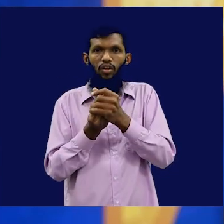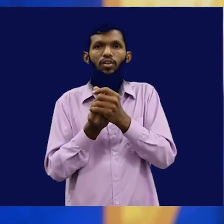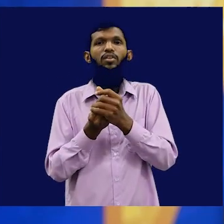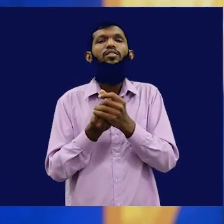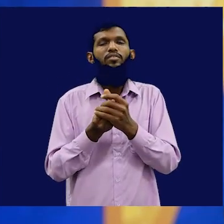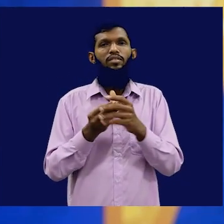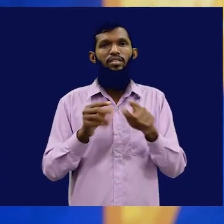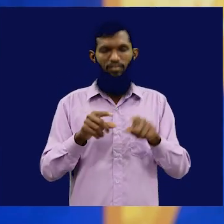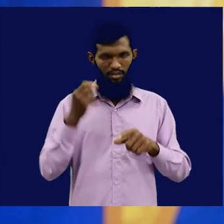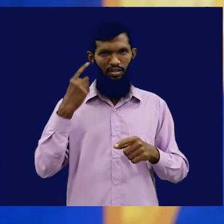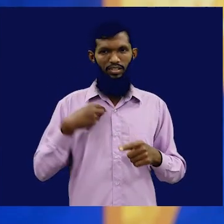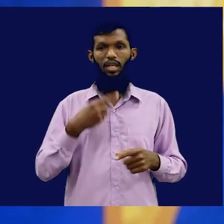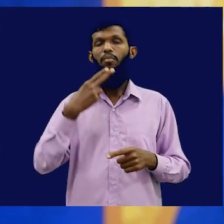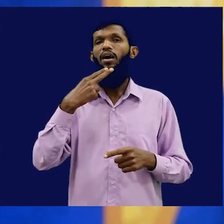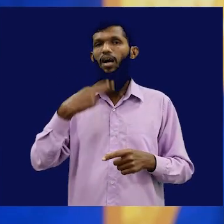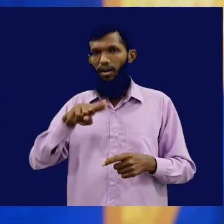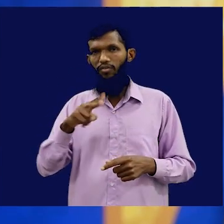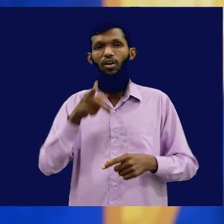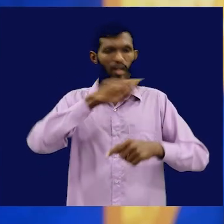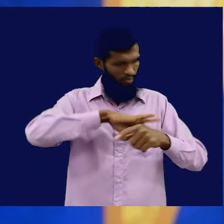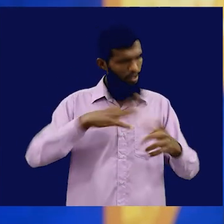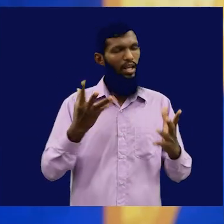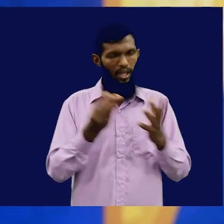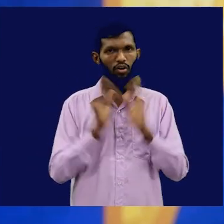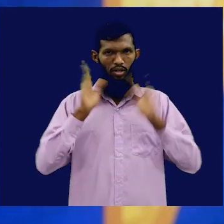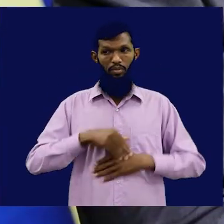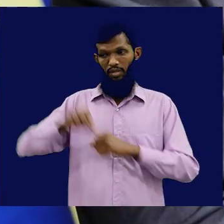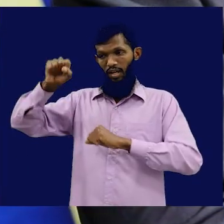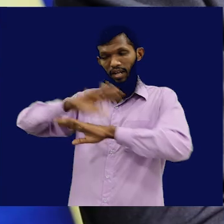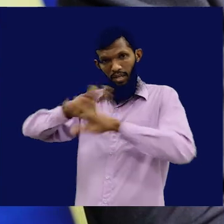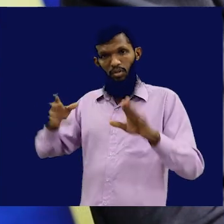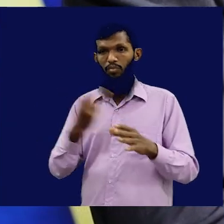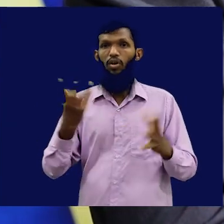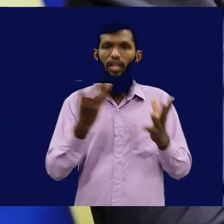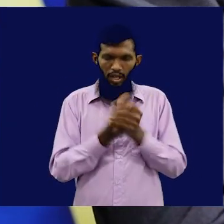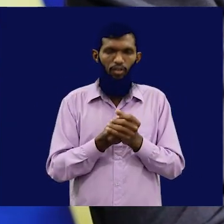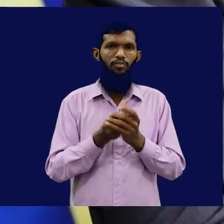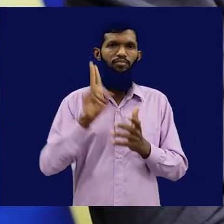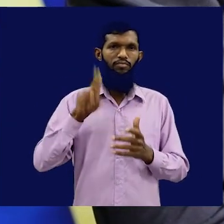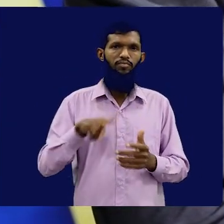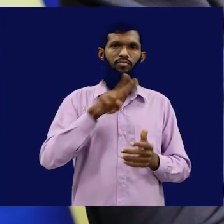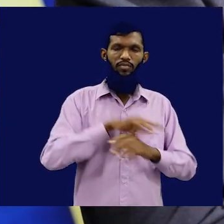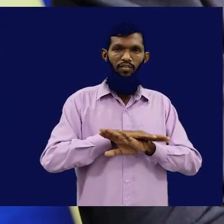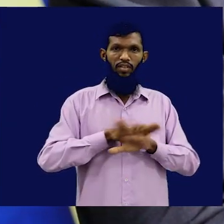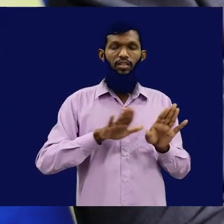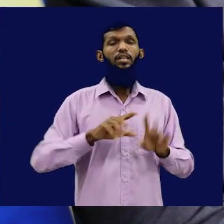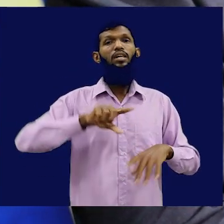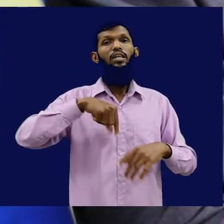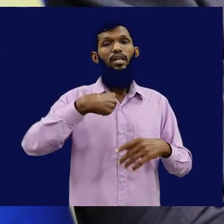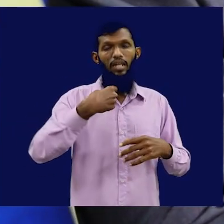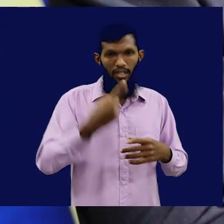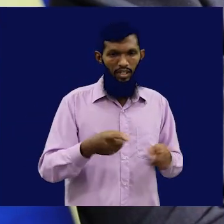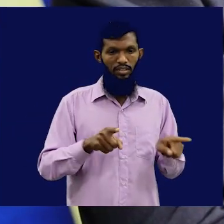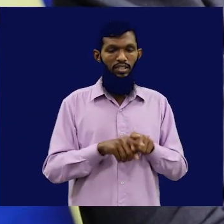and combined Dhuhrain prayer, that is Asr and Dhuhr, that is afternoon prayer at the same time. Make